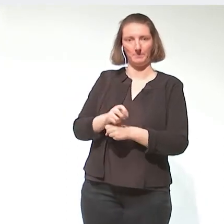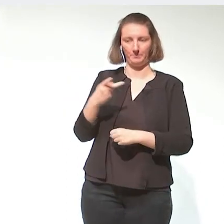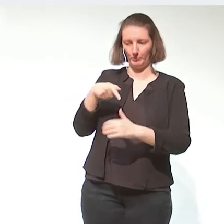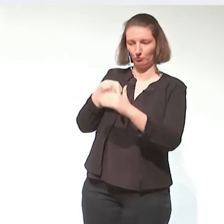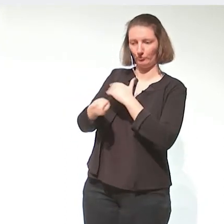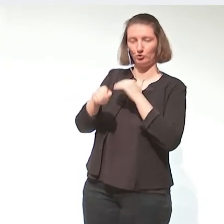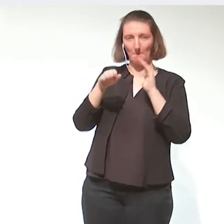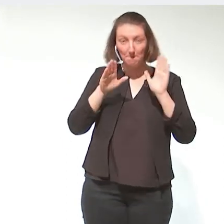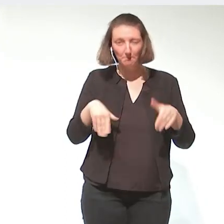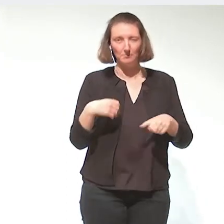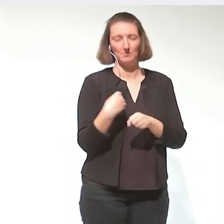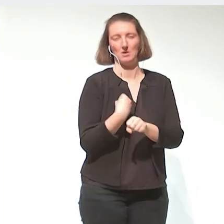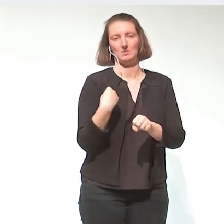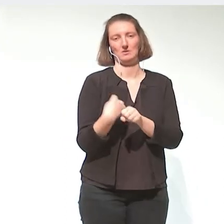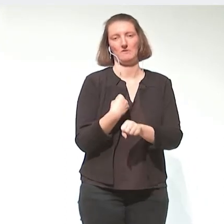maintain